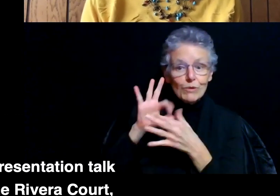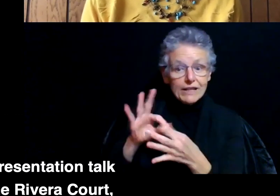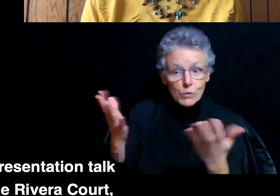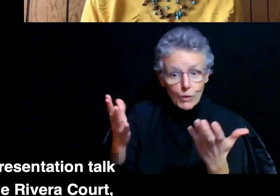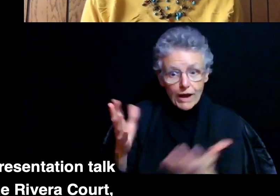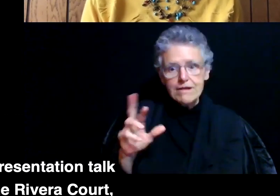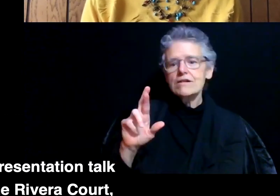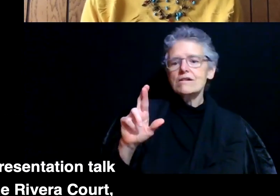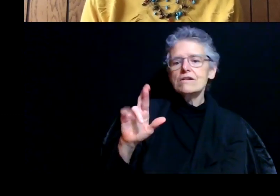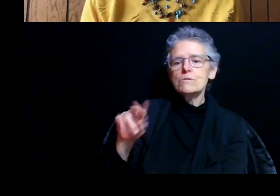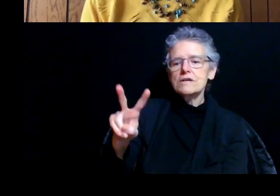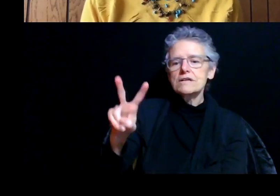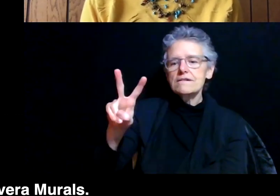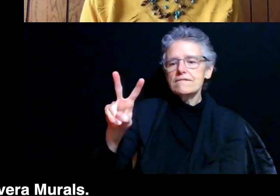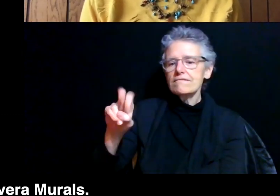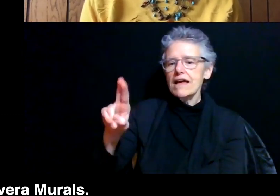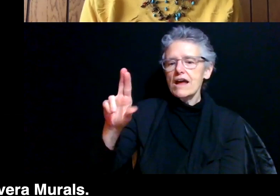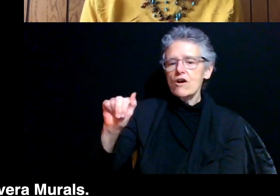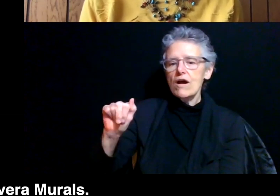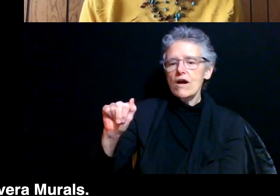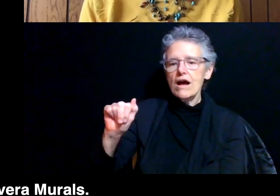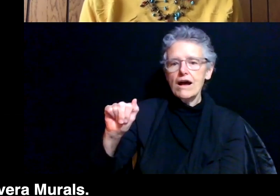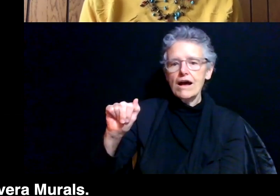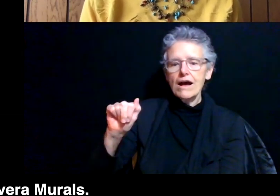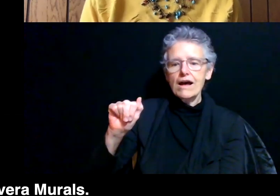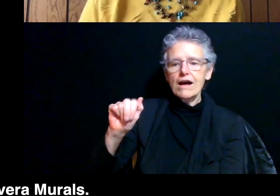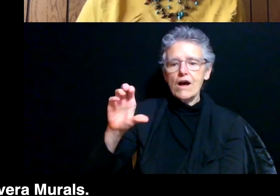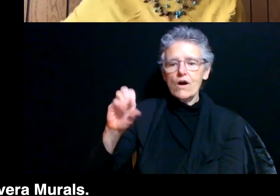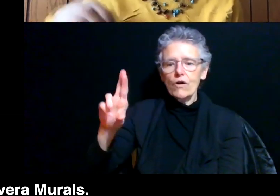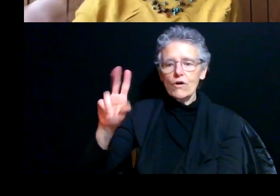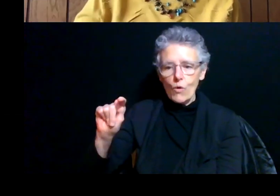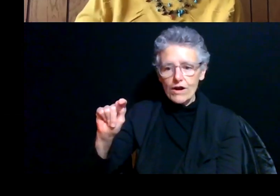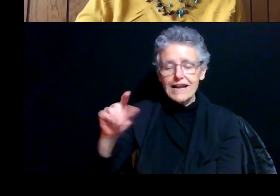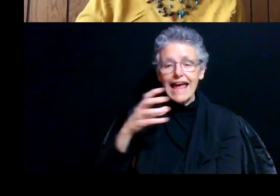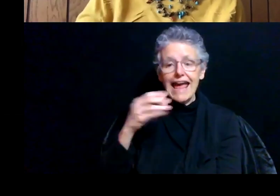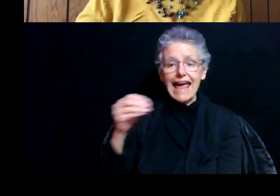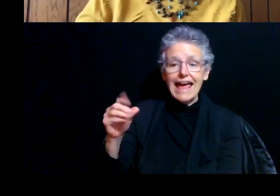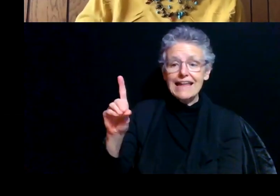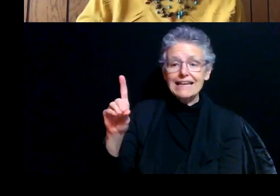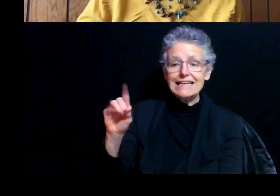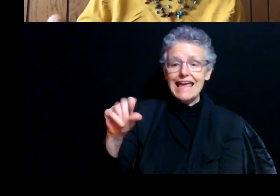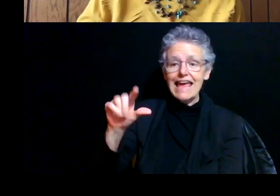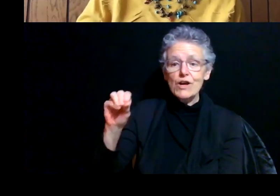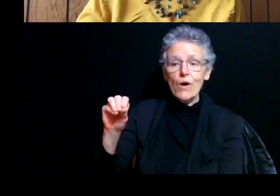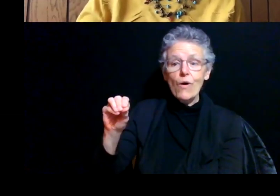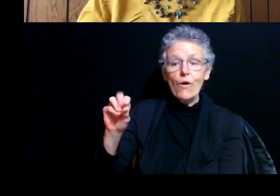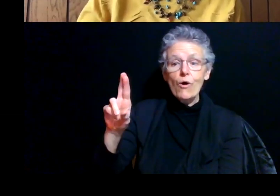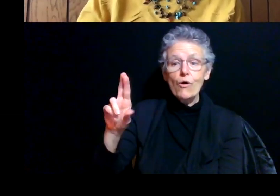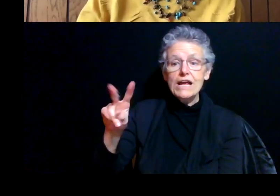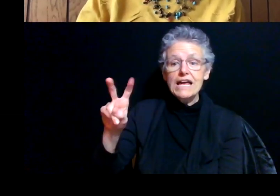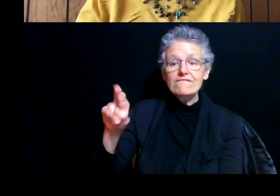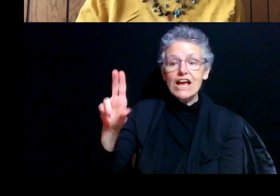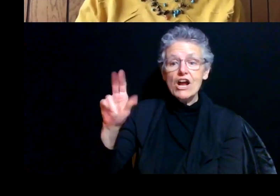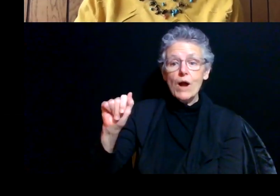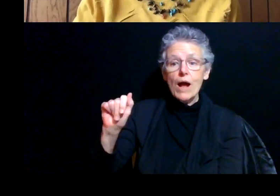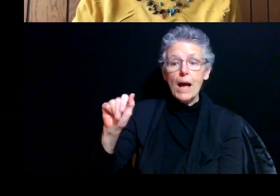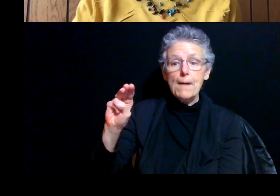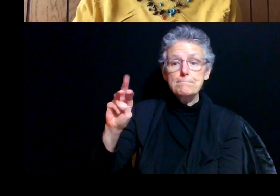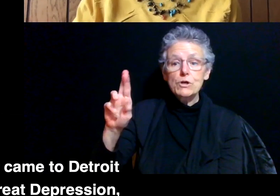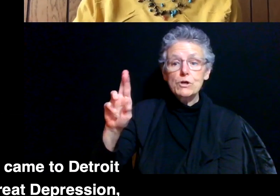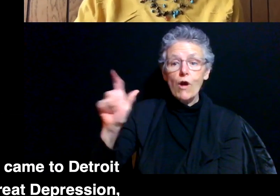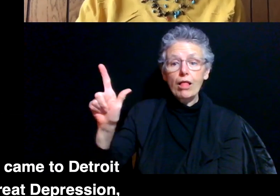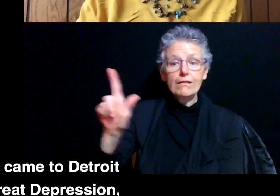the Rivera Court Diego Rivera murals. New slide reads, Detroit Industry, Diego